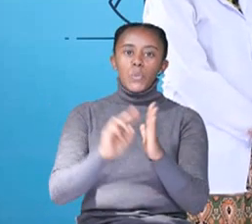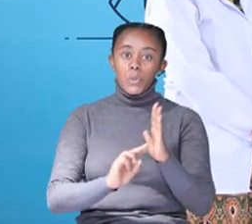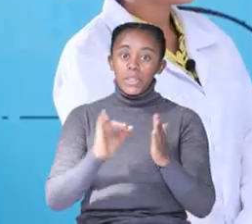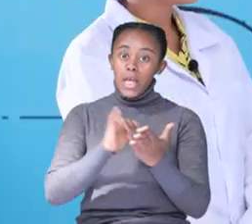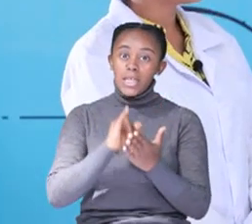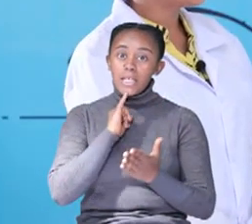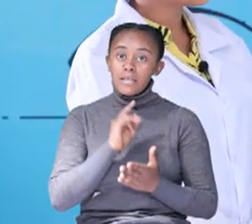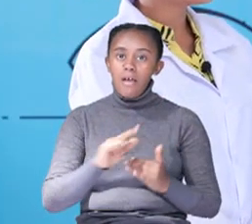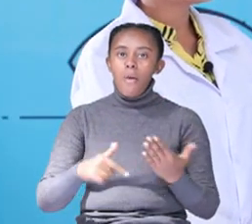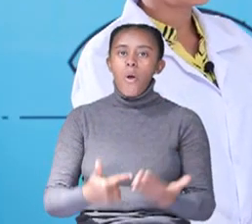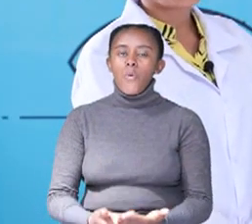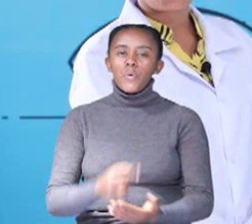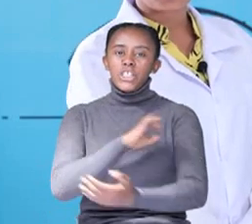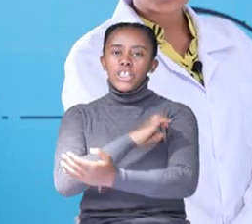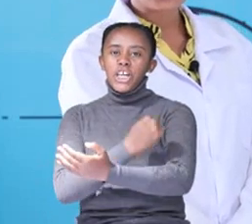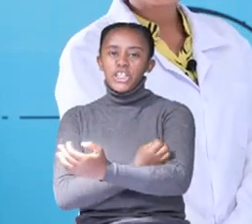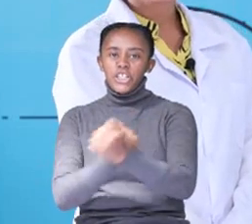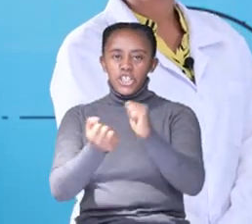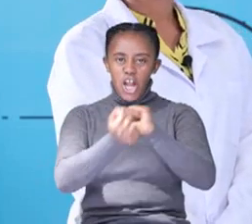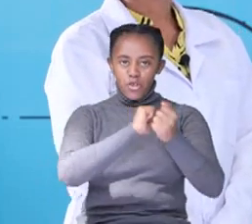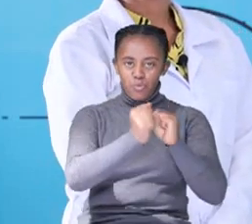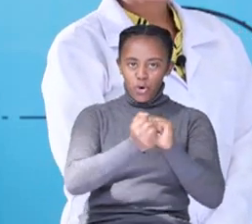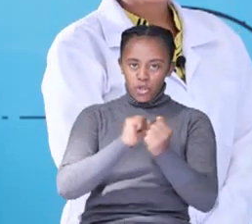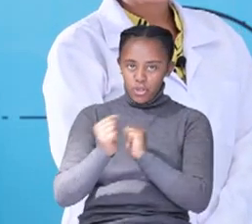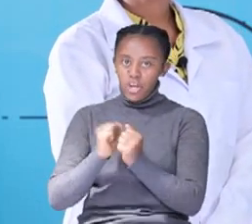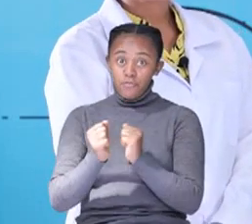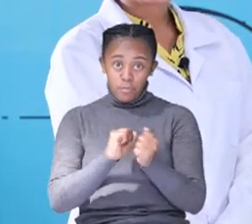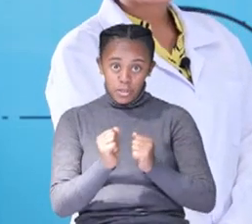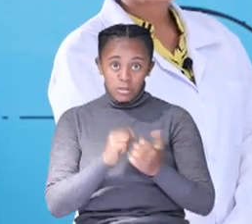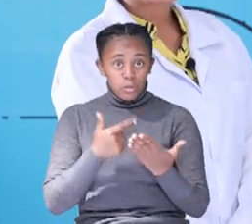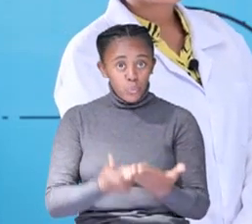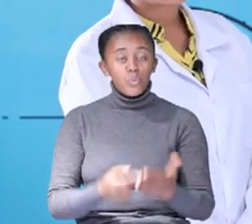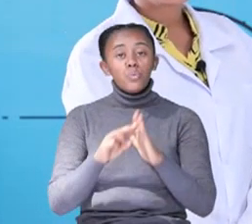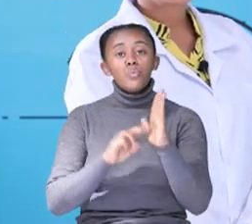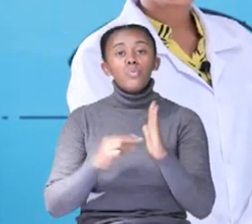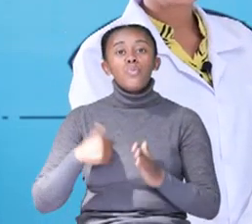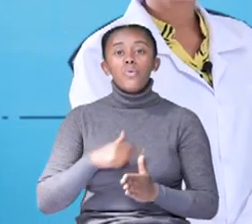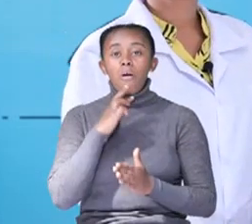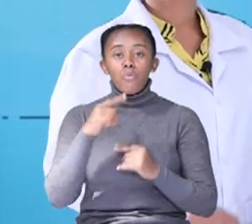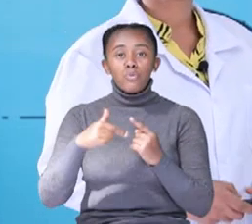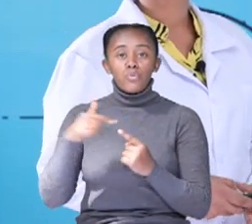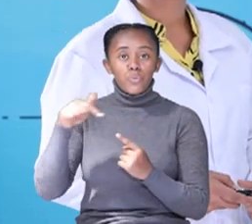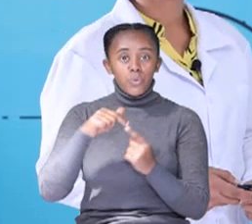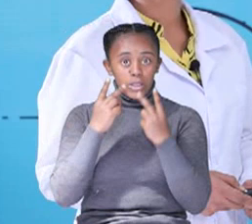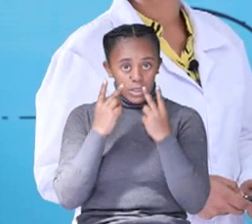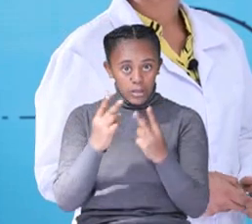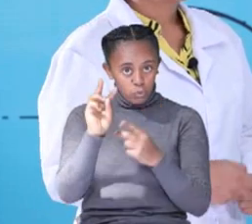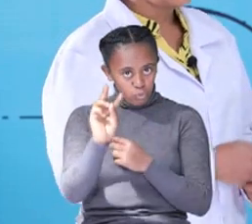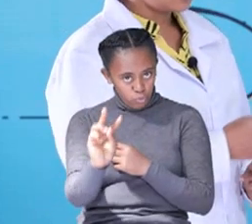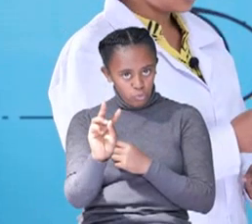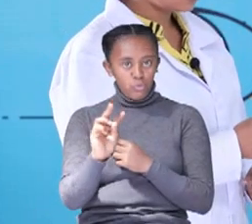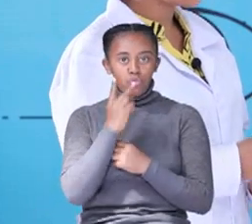that is about energy transformation. In this unit we are going to see two